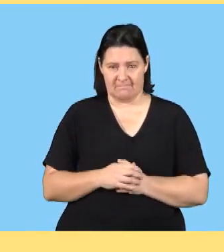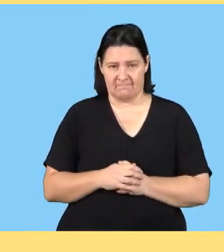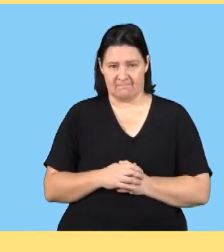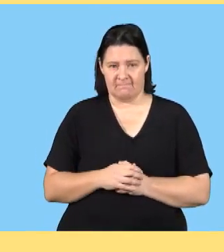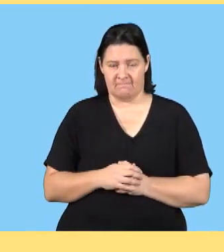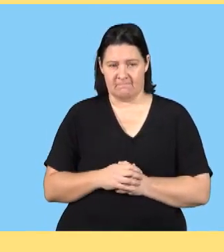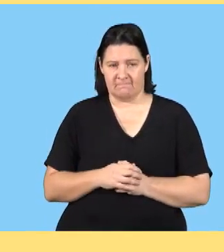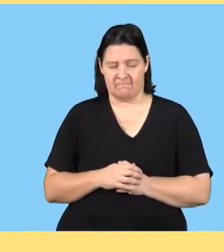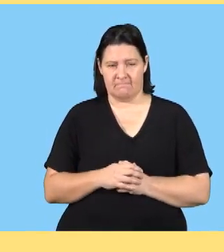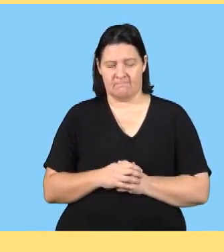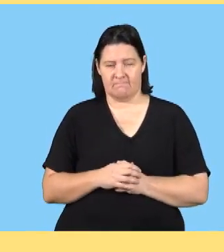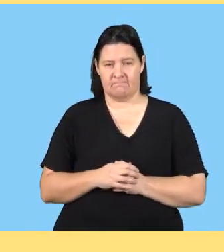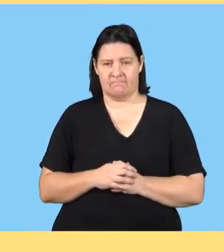rands.